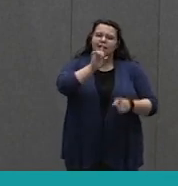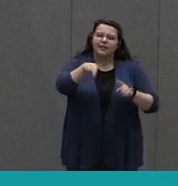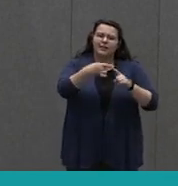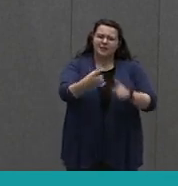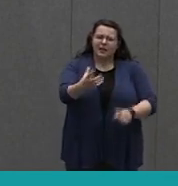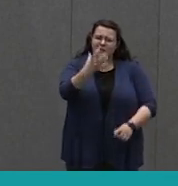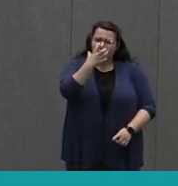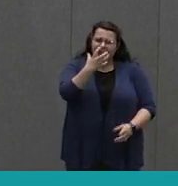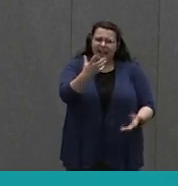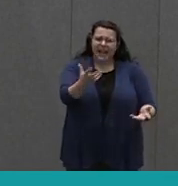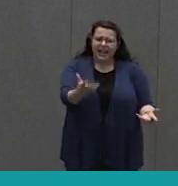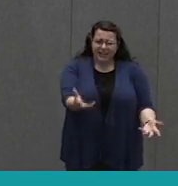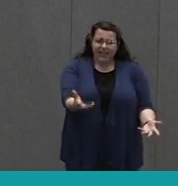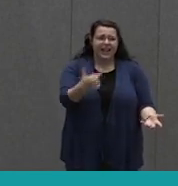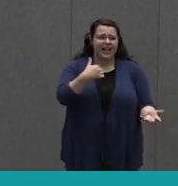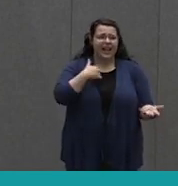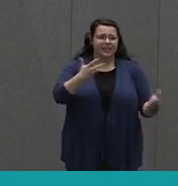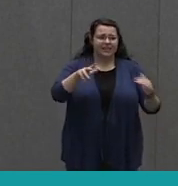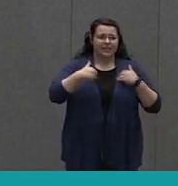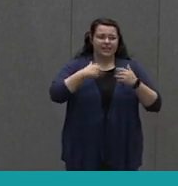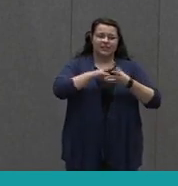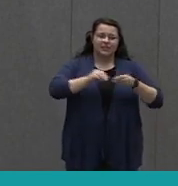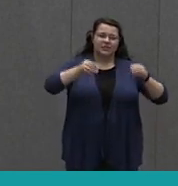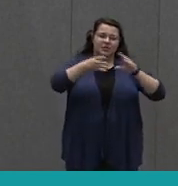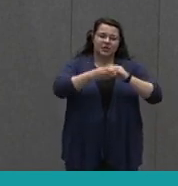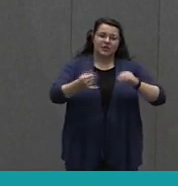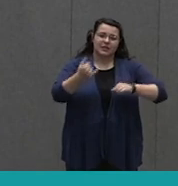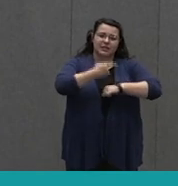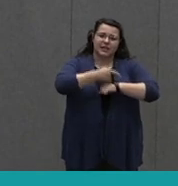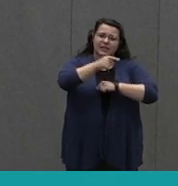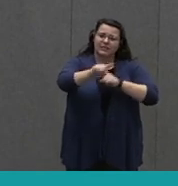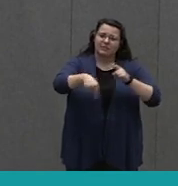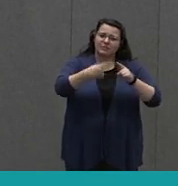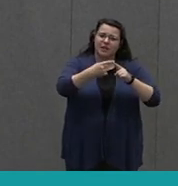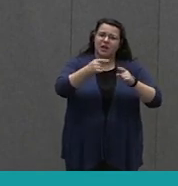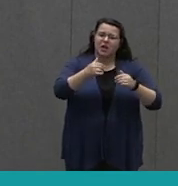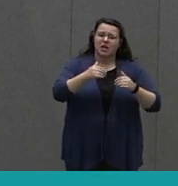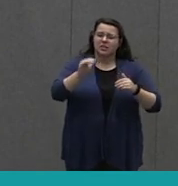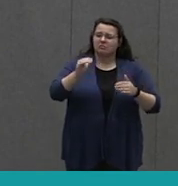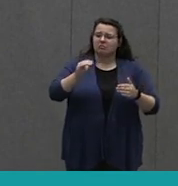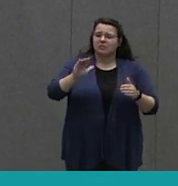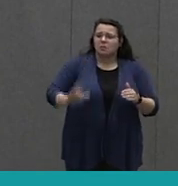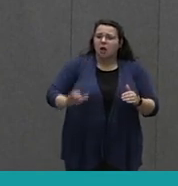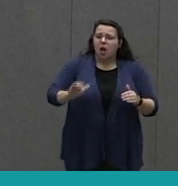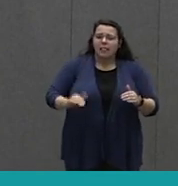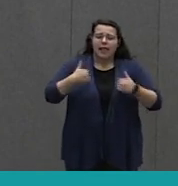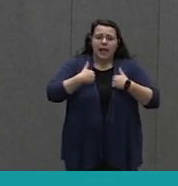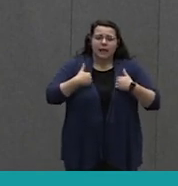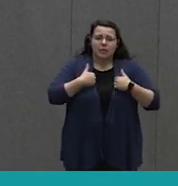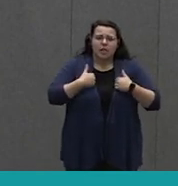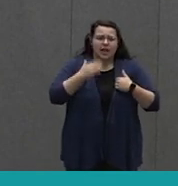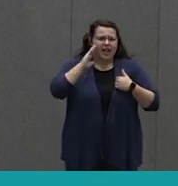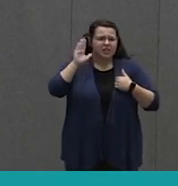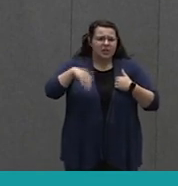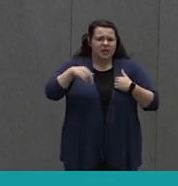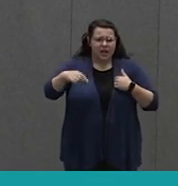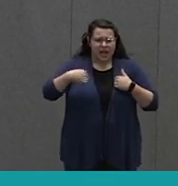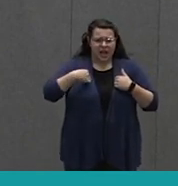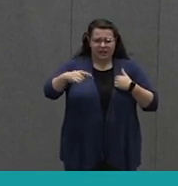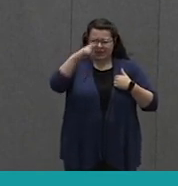mad, I have a story today that's about a little tiny animal. And I think she's a